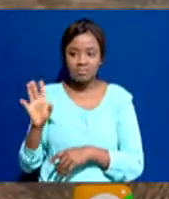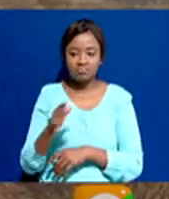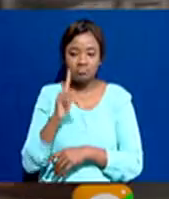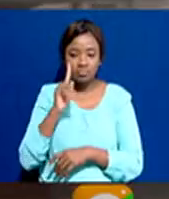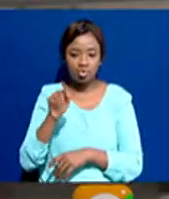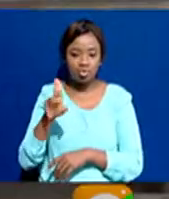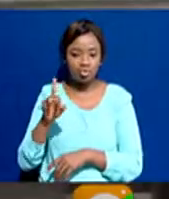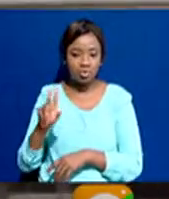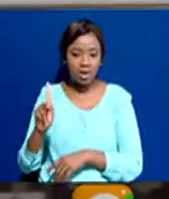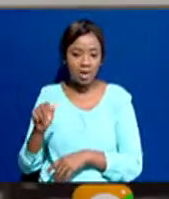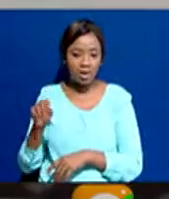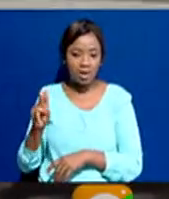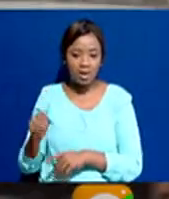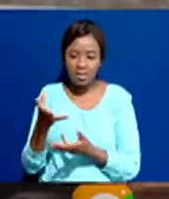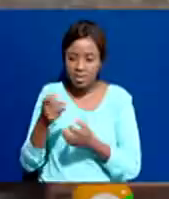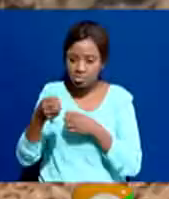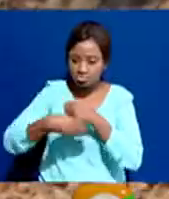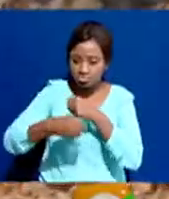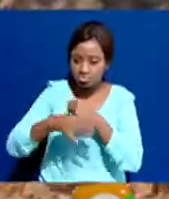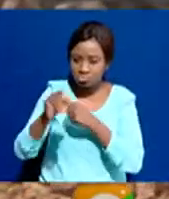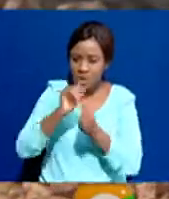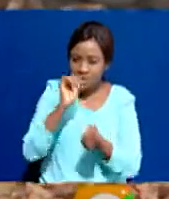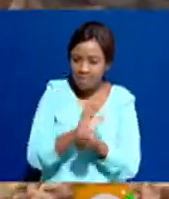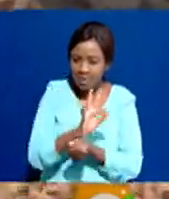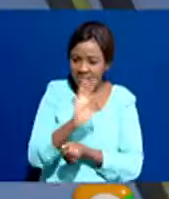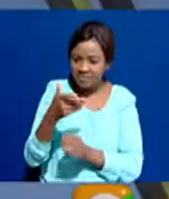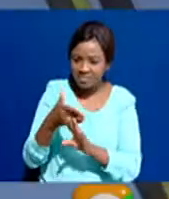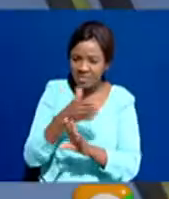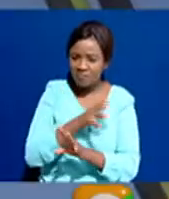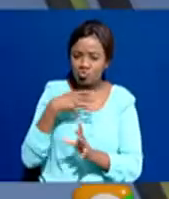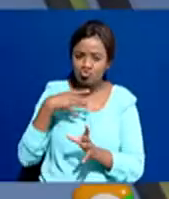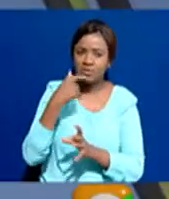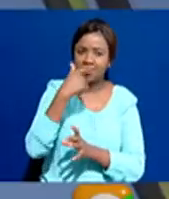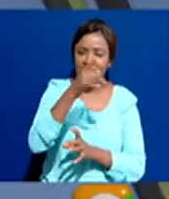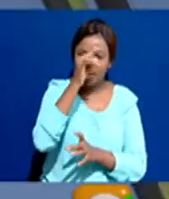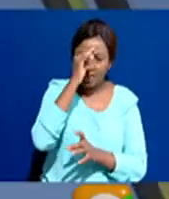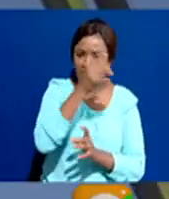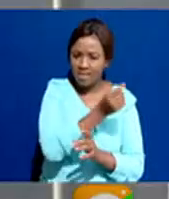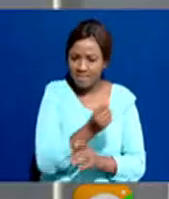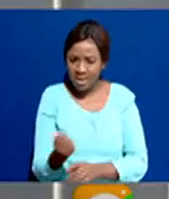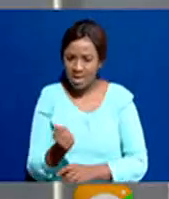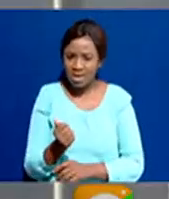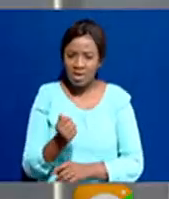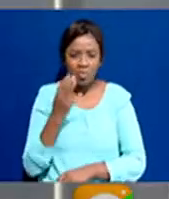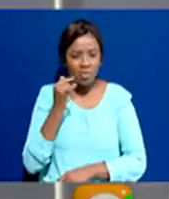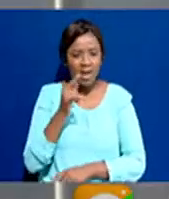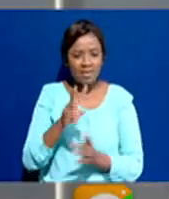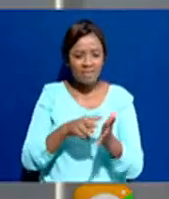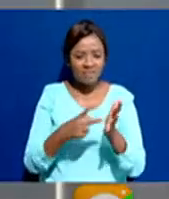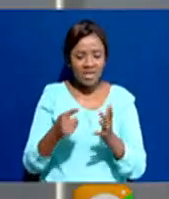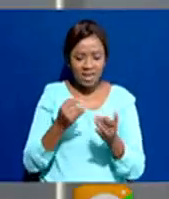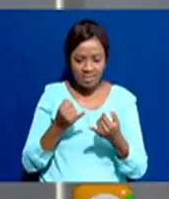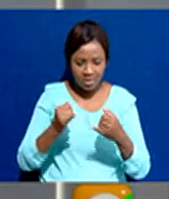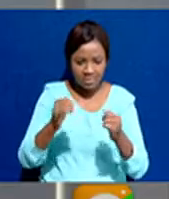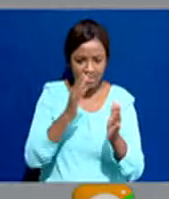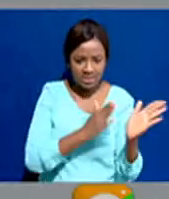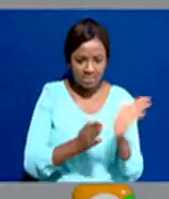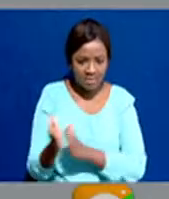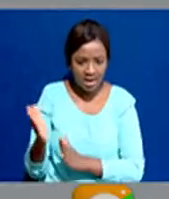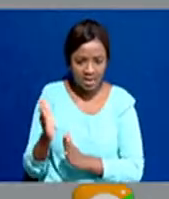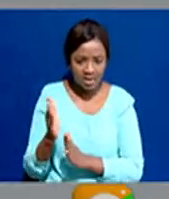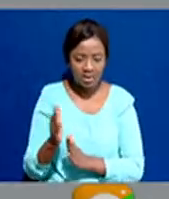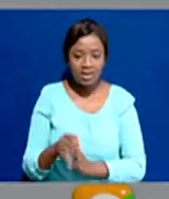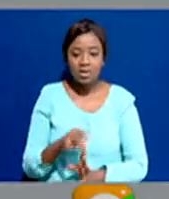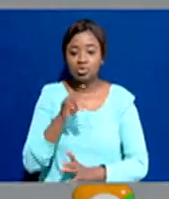to provide a breakdown of penalty fees it imposed on the government for delays in connection of its plant to the national grid.